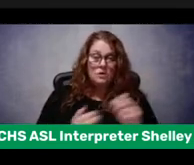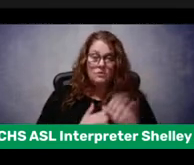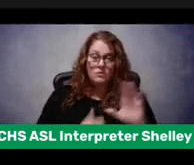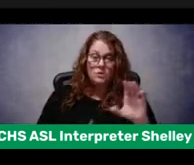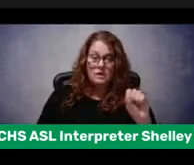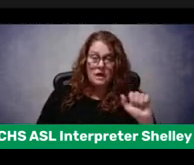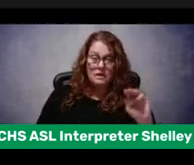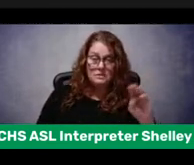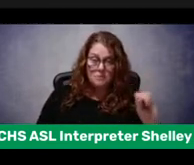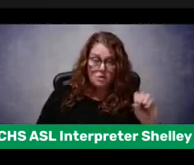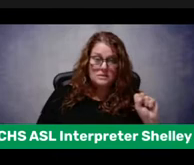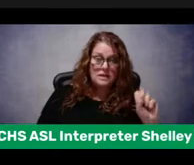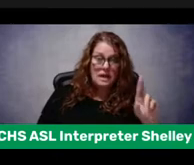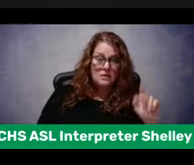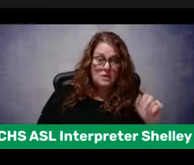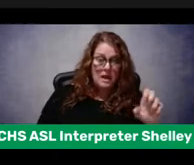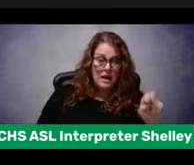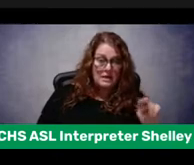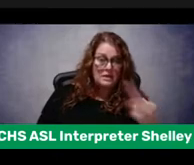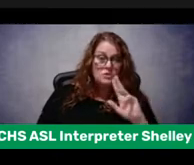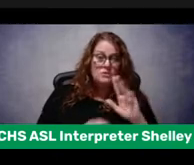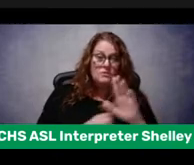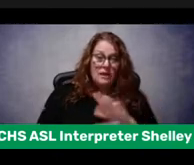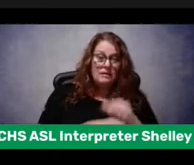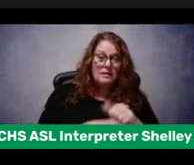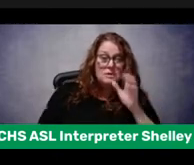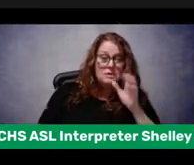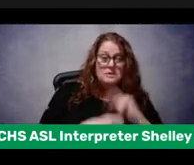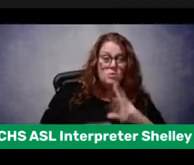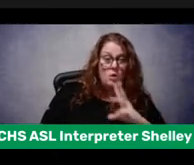Rihanna to help me fill in while I sip some water? I'm sorry.